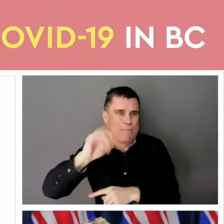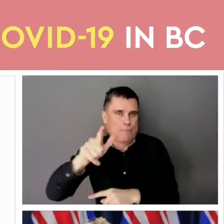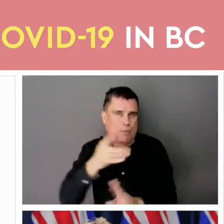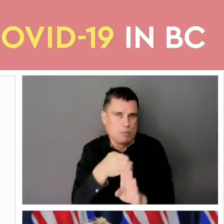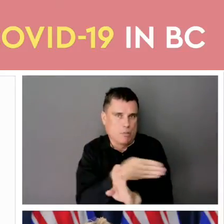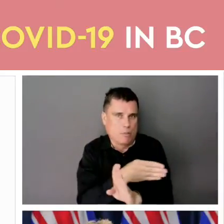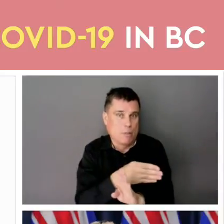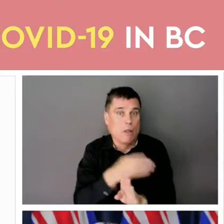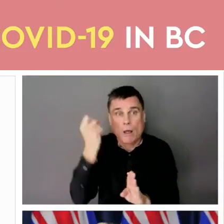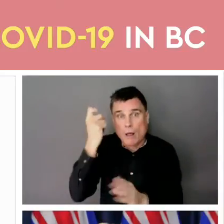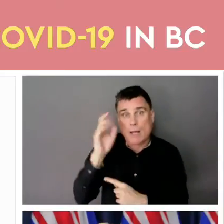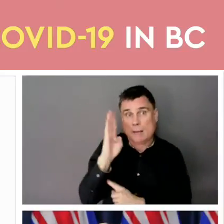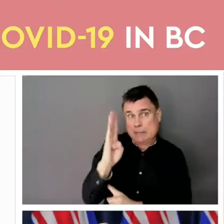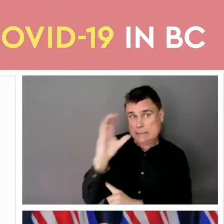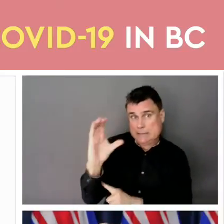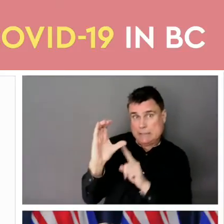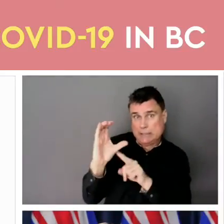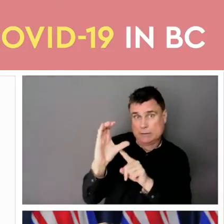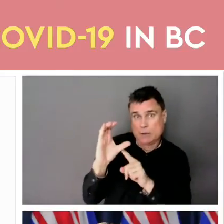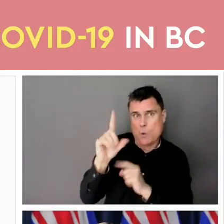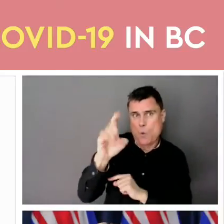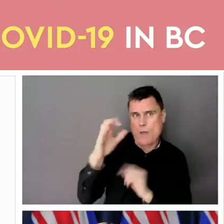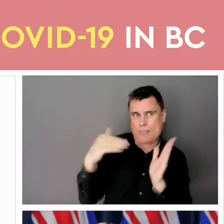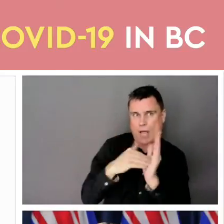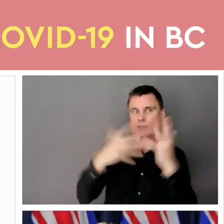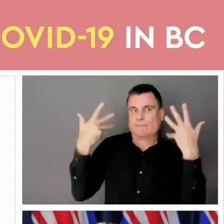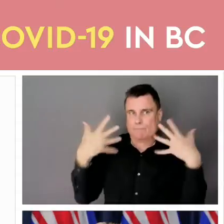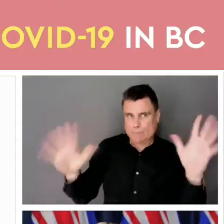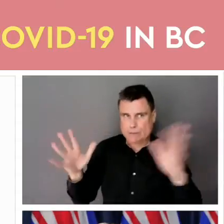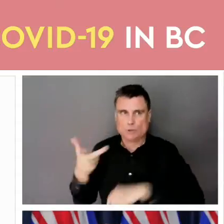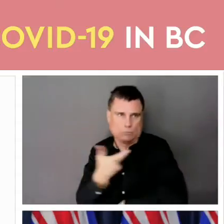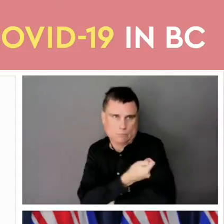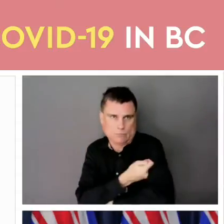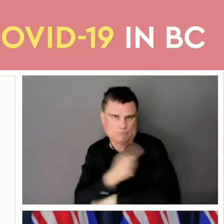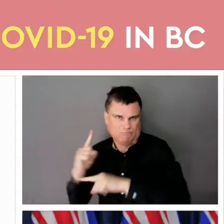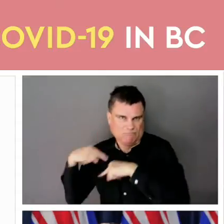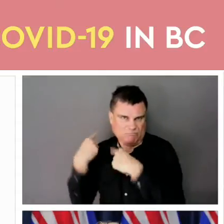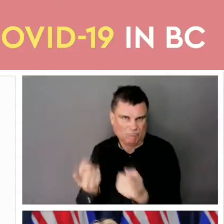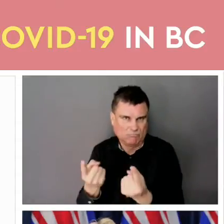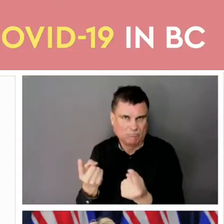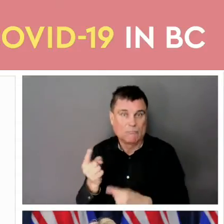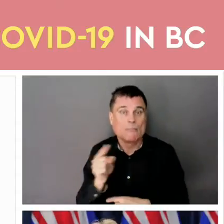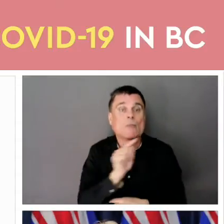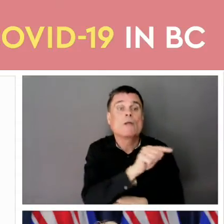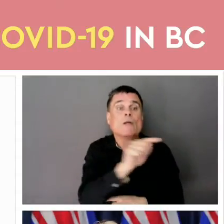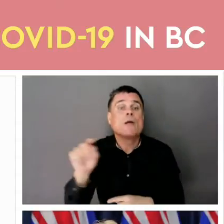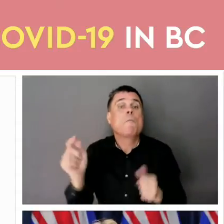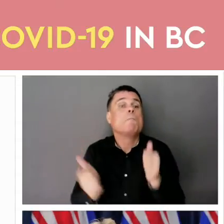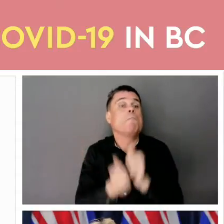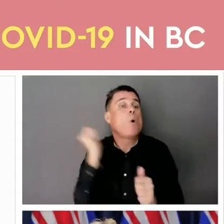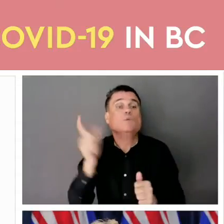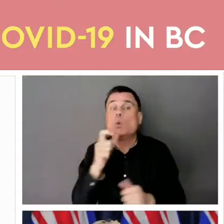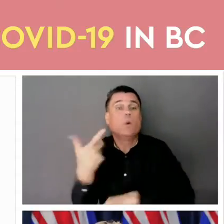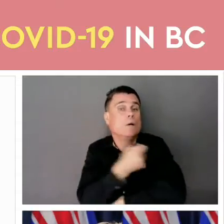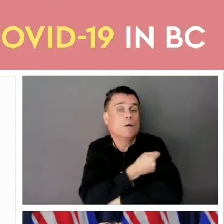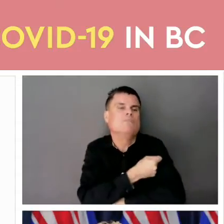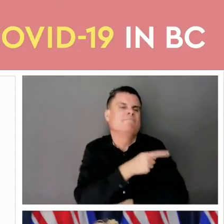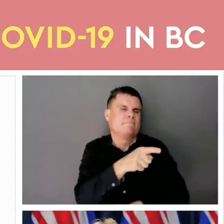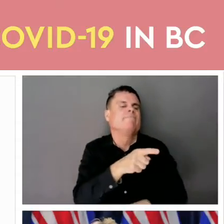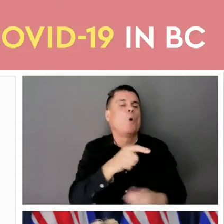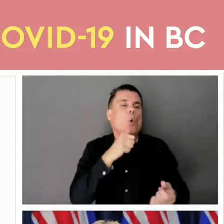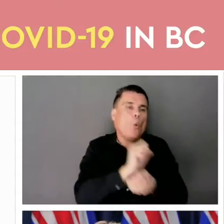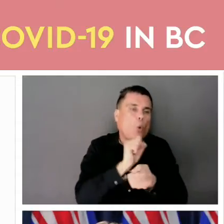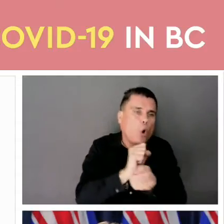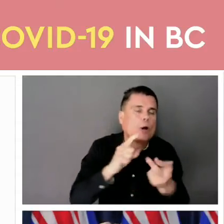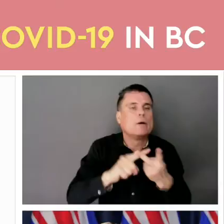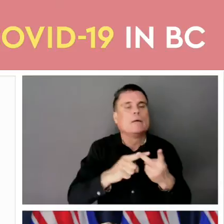severe illness or to death from vaccine. And most of them have received their first dose, and we now have several